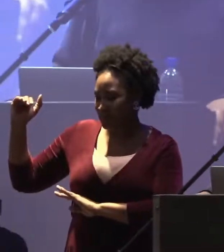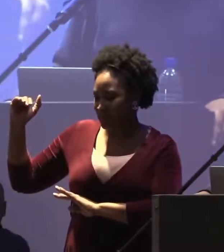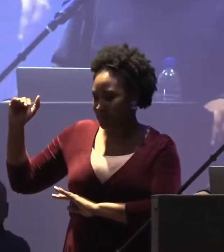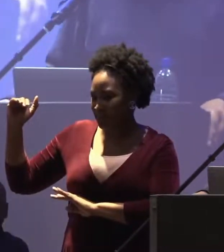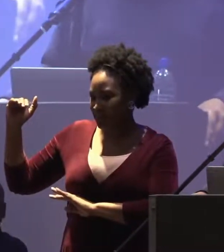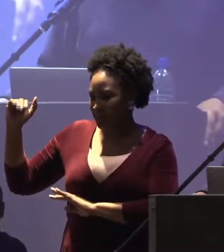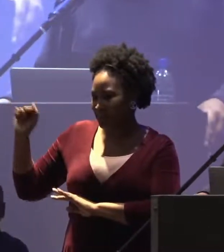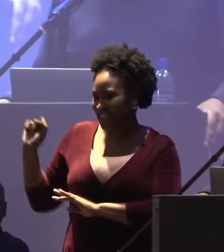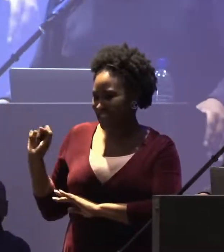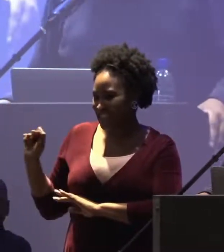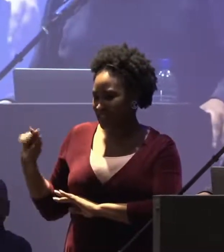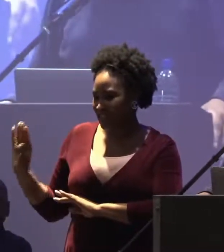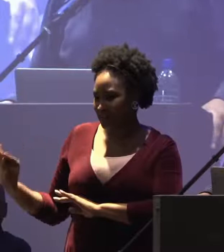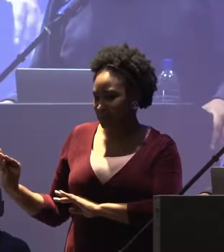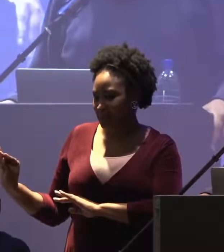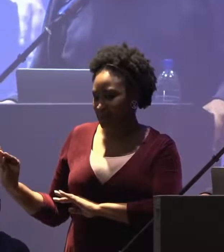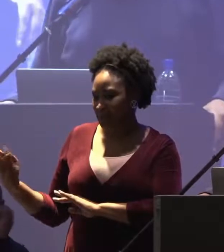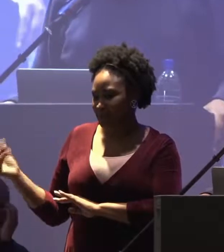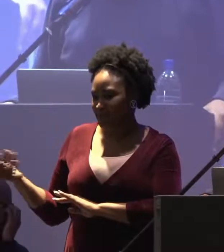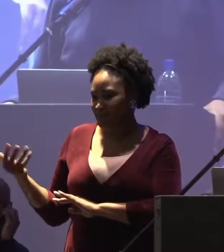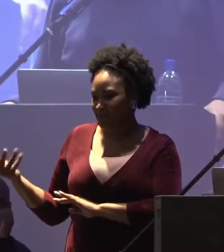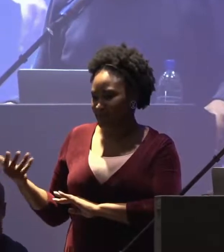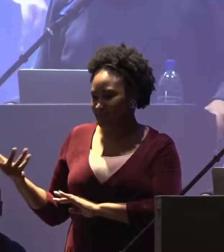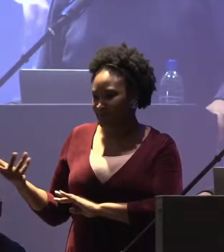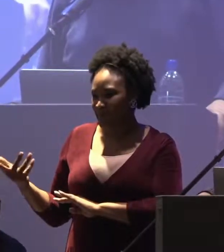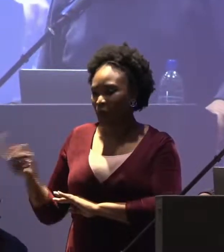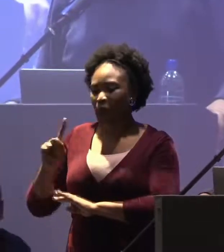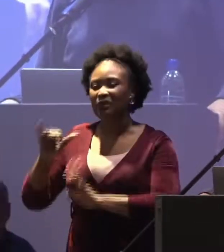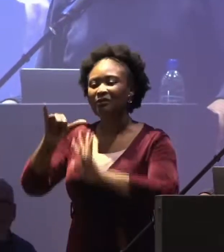there used to be a cinema.